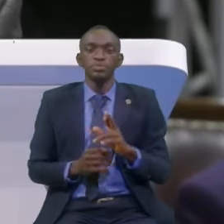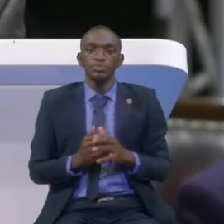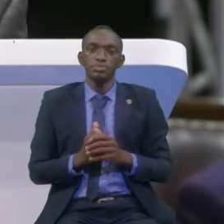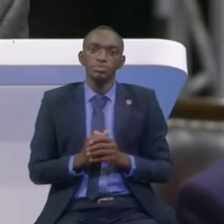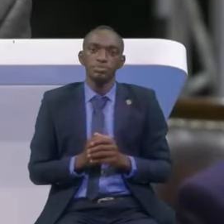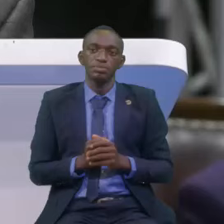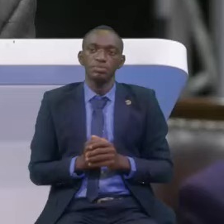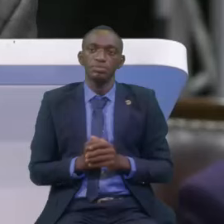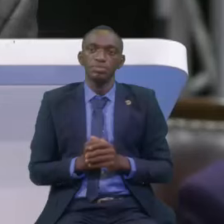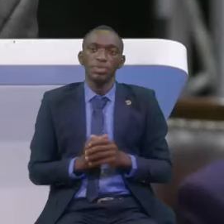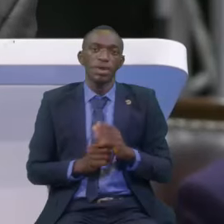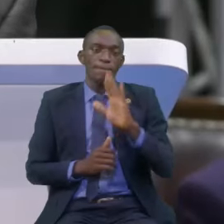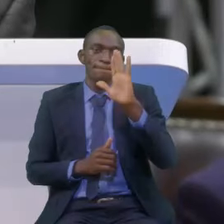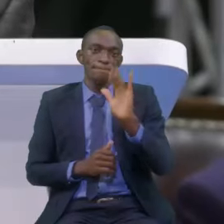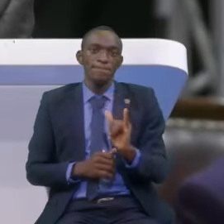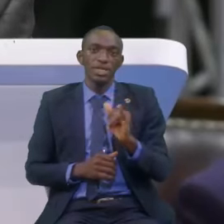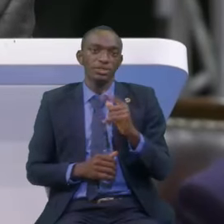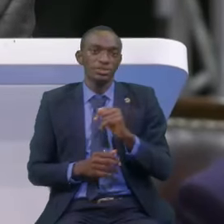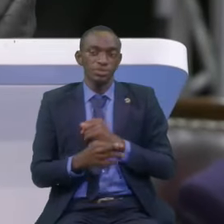By the right hand side, are you true?